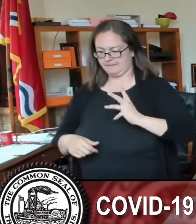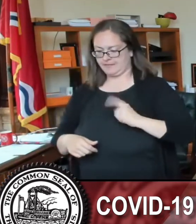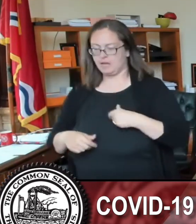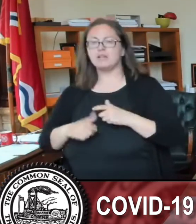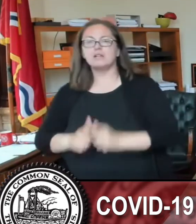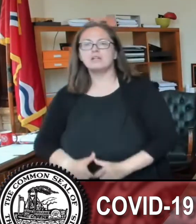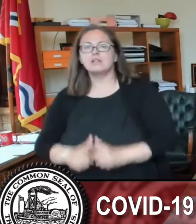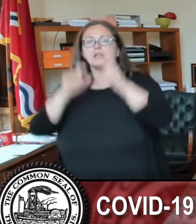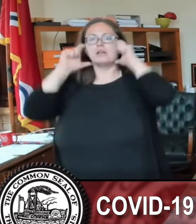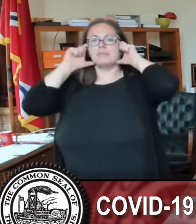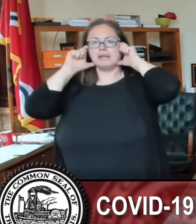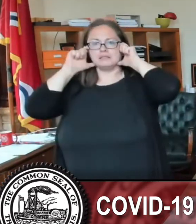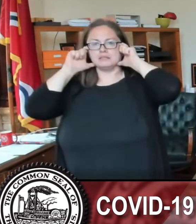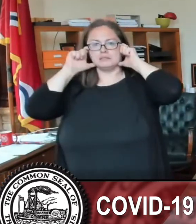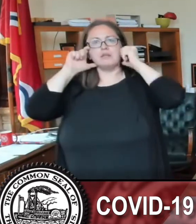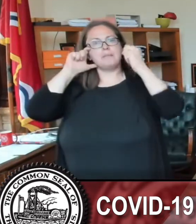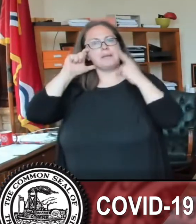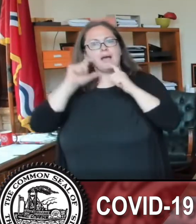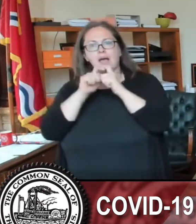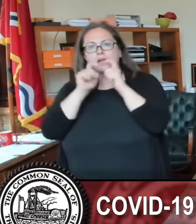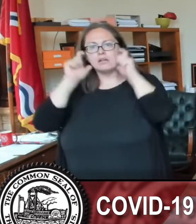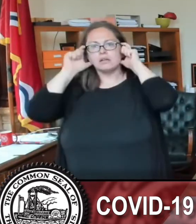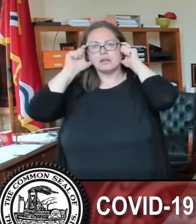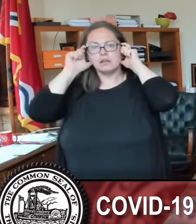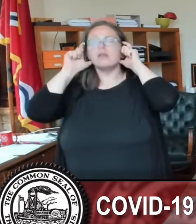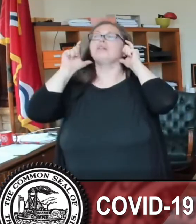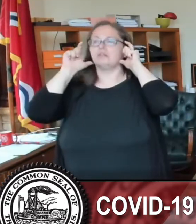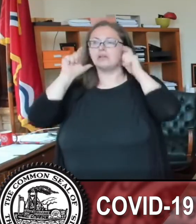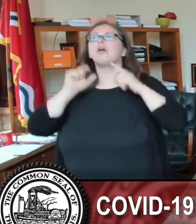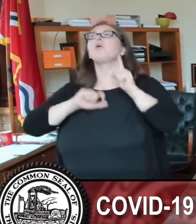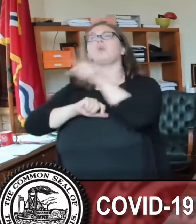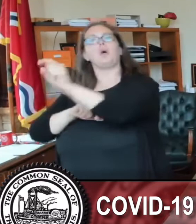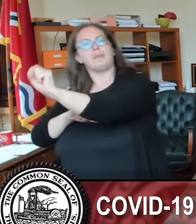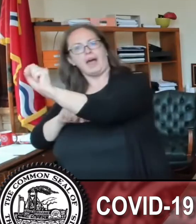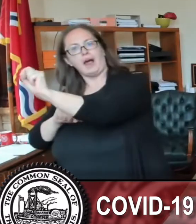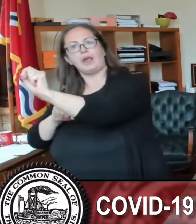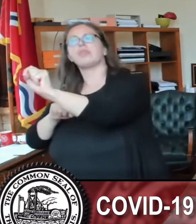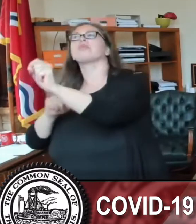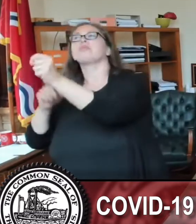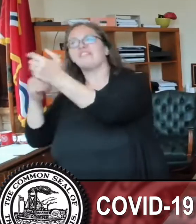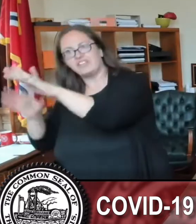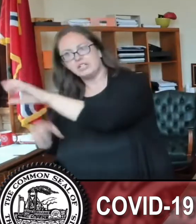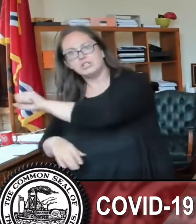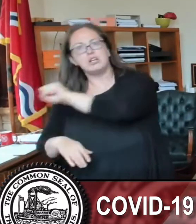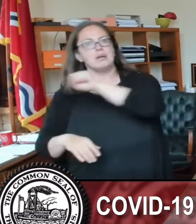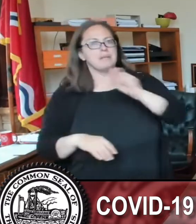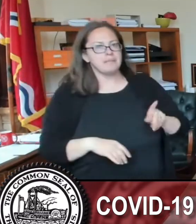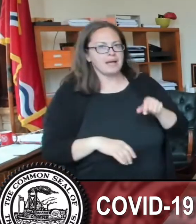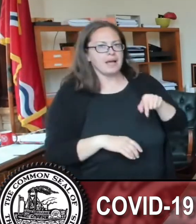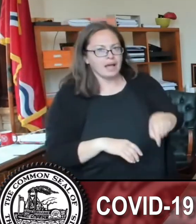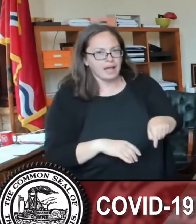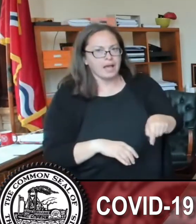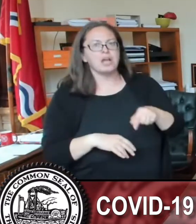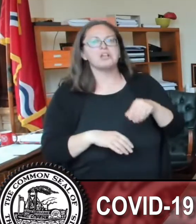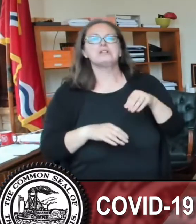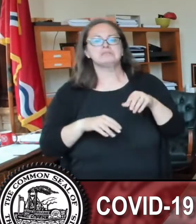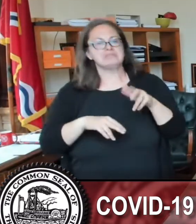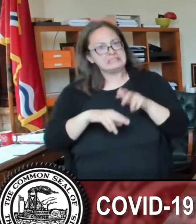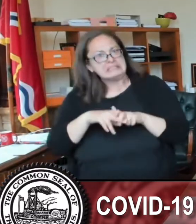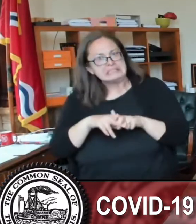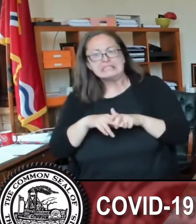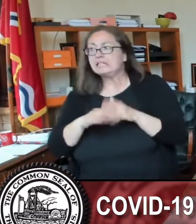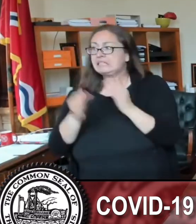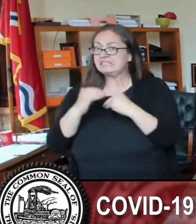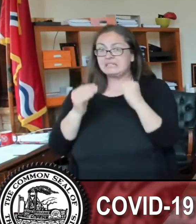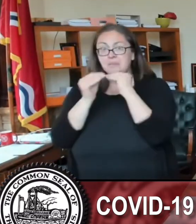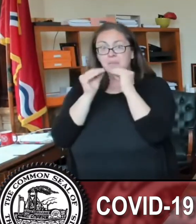some common sense here. When you leave the table, you're finished eating, you've paid the check, you leave the table, put your mask on